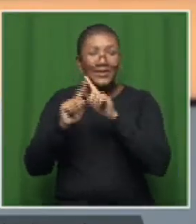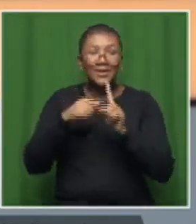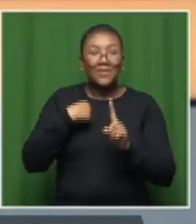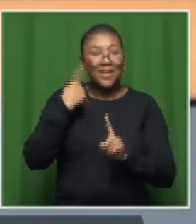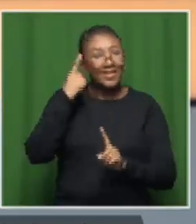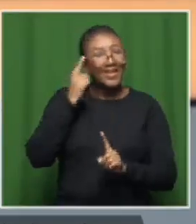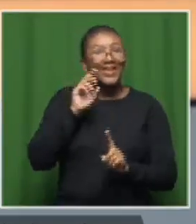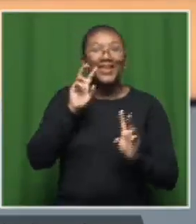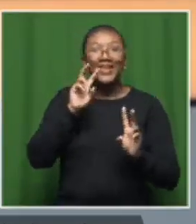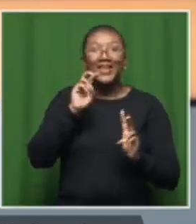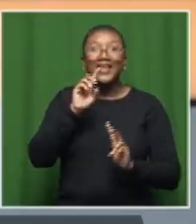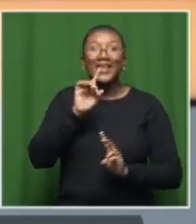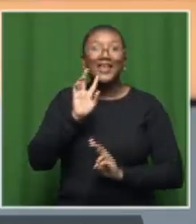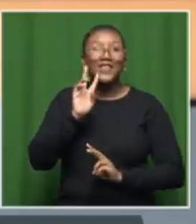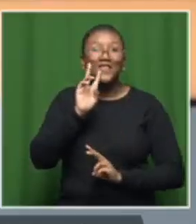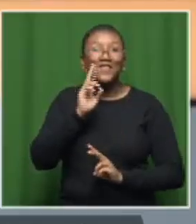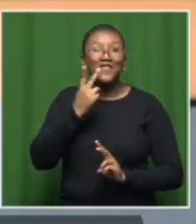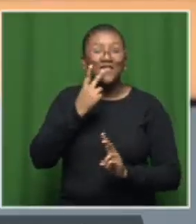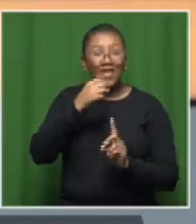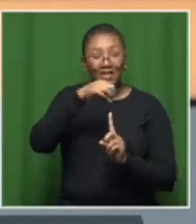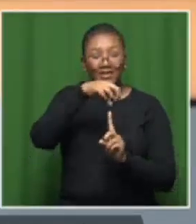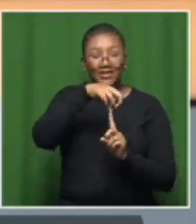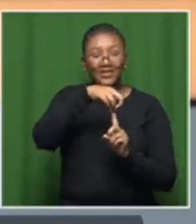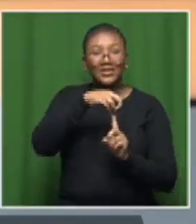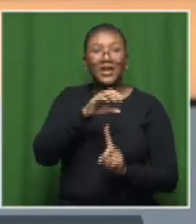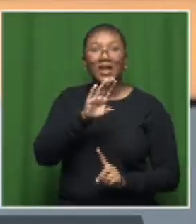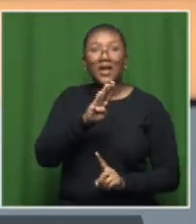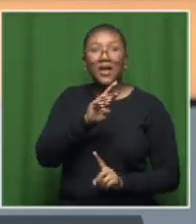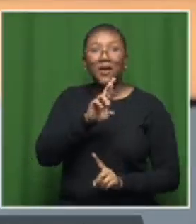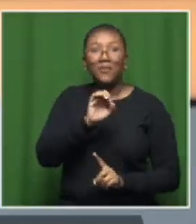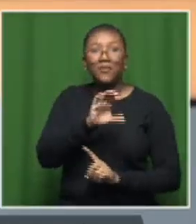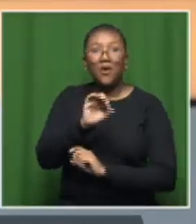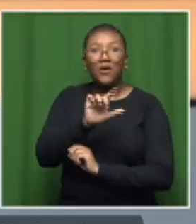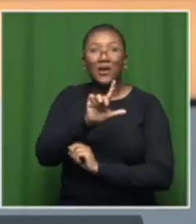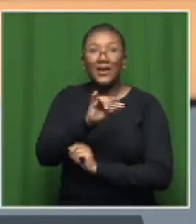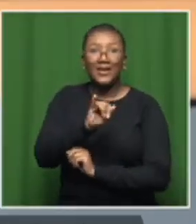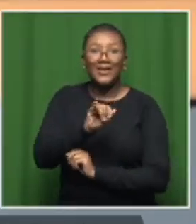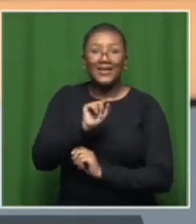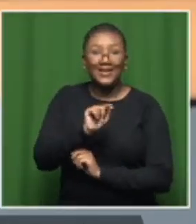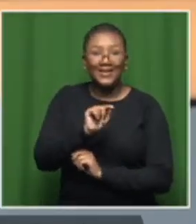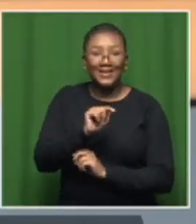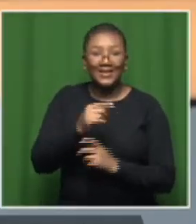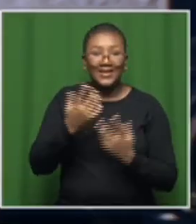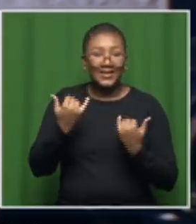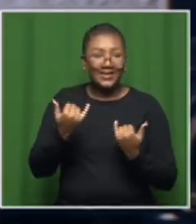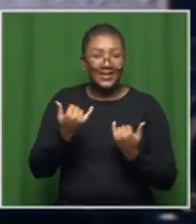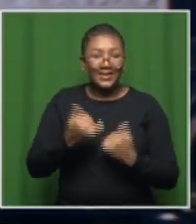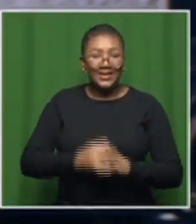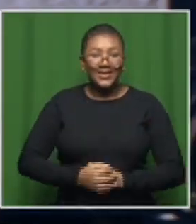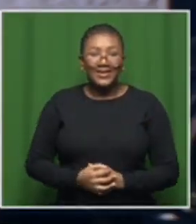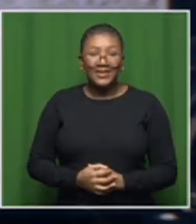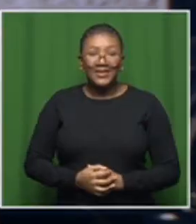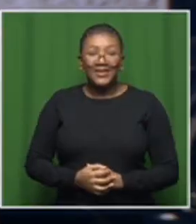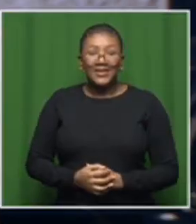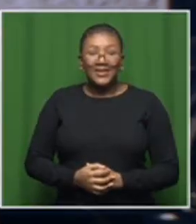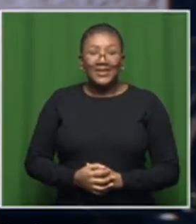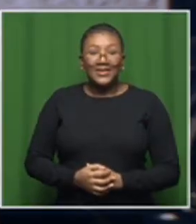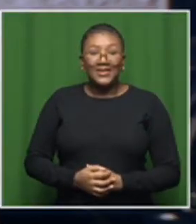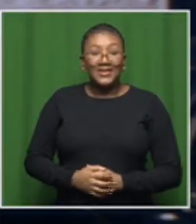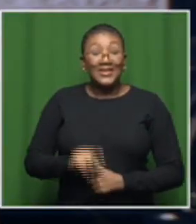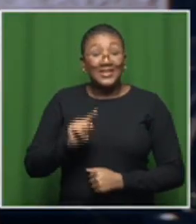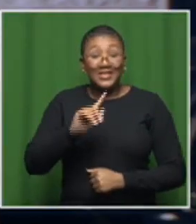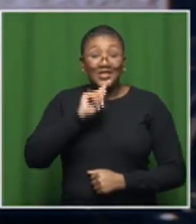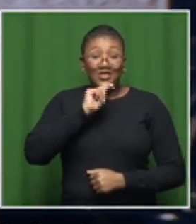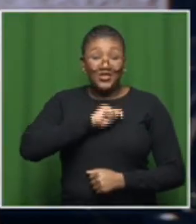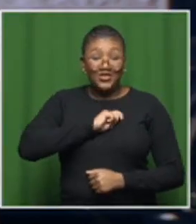assuming, is there something that's linked in that sense if we're going to add the garden absolutely. Elements? They do say that a lot of your various